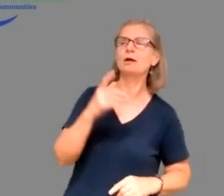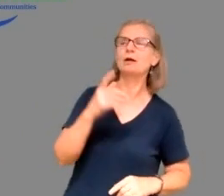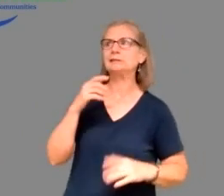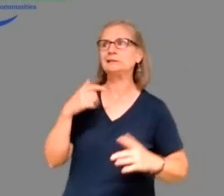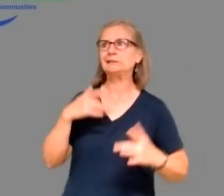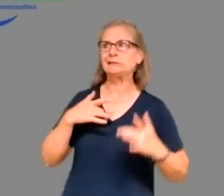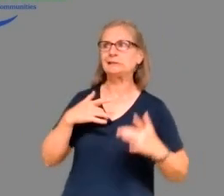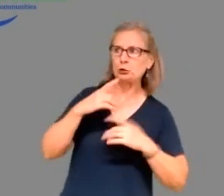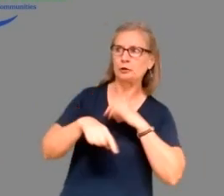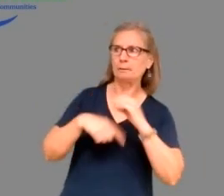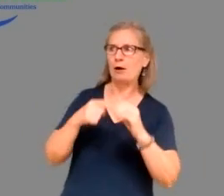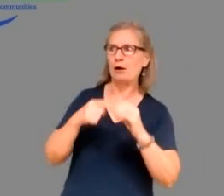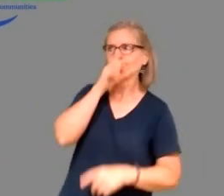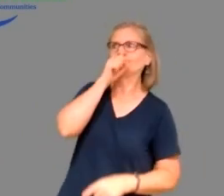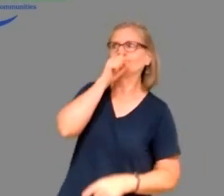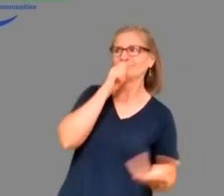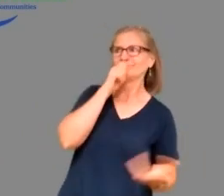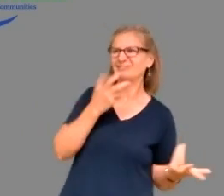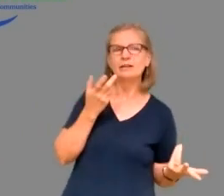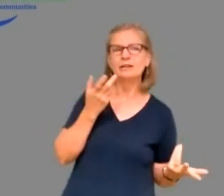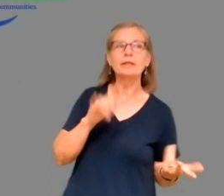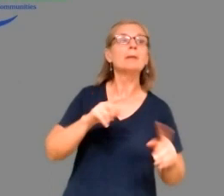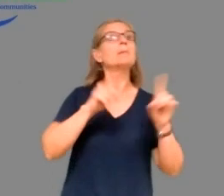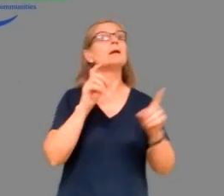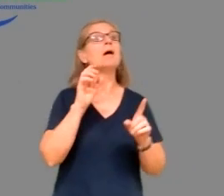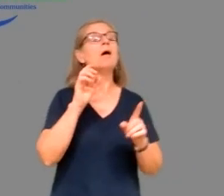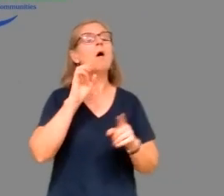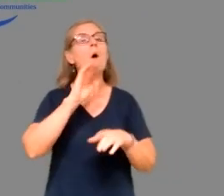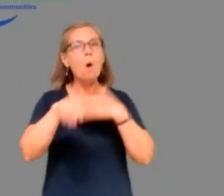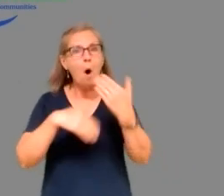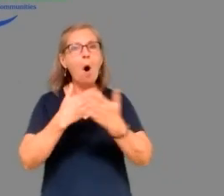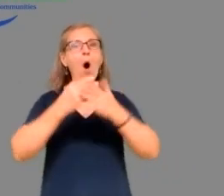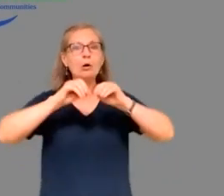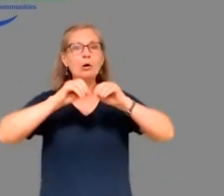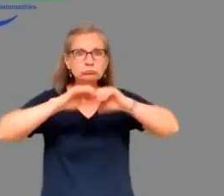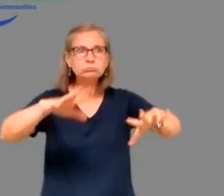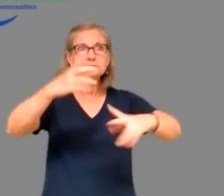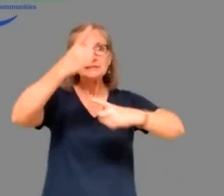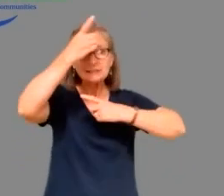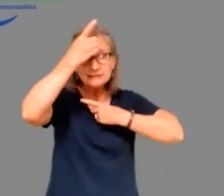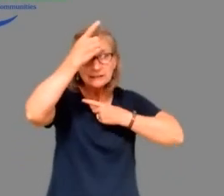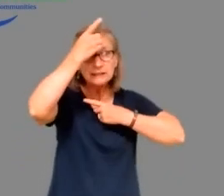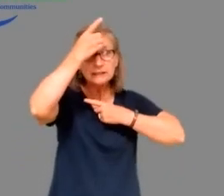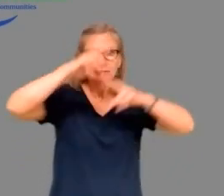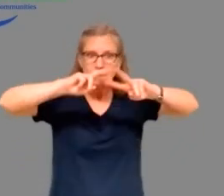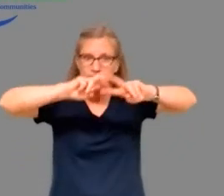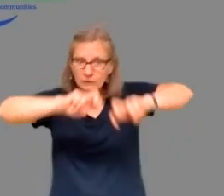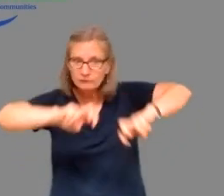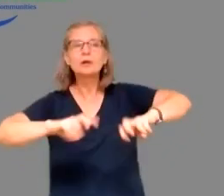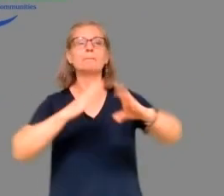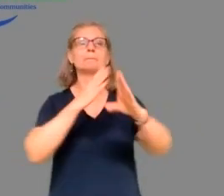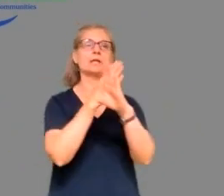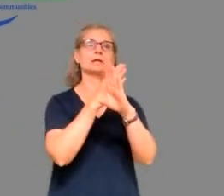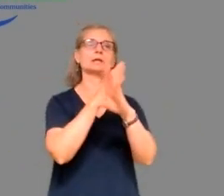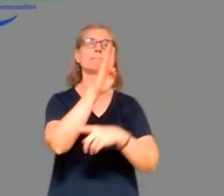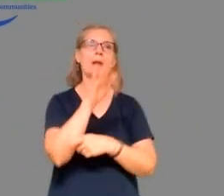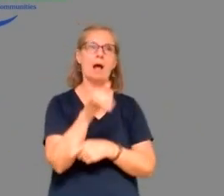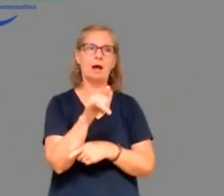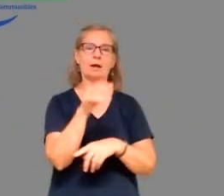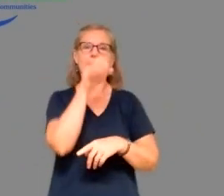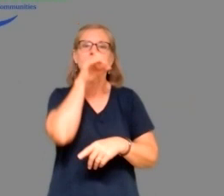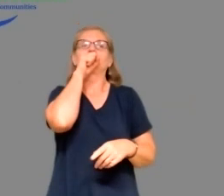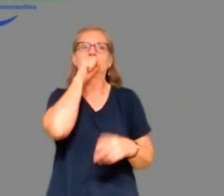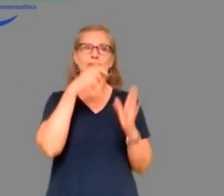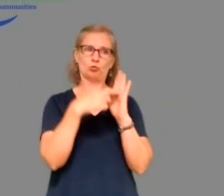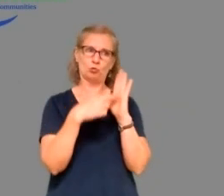you know, all communicable disease investigations are protected by confidentiality rules